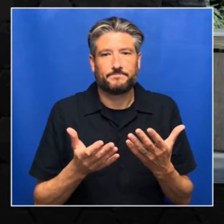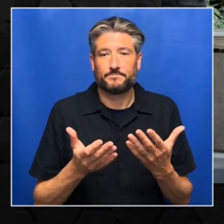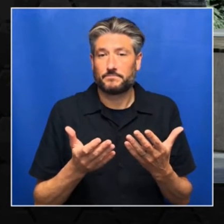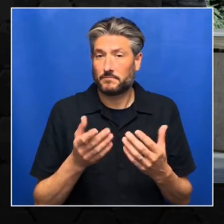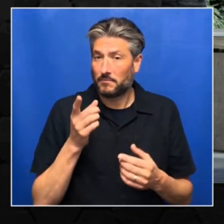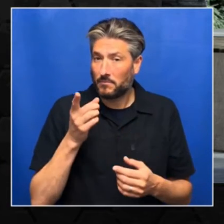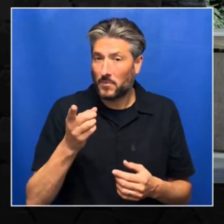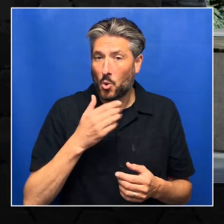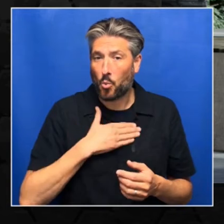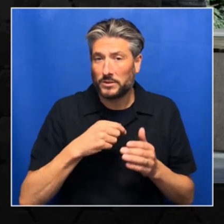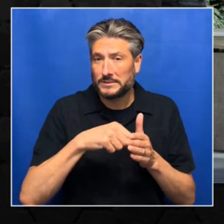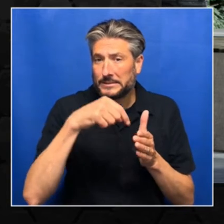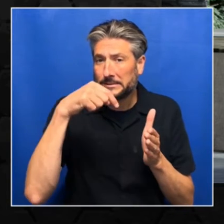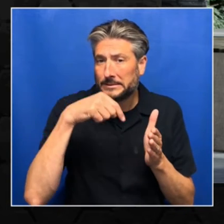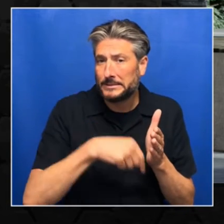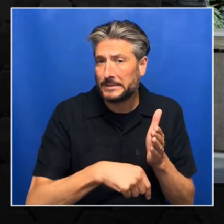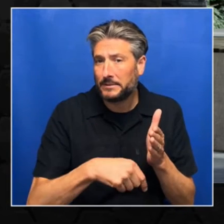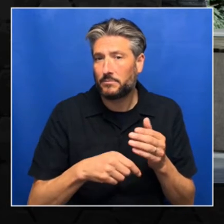of